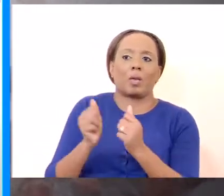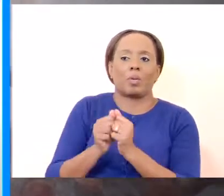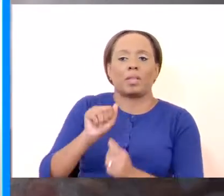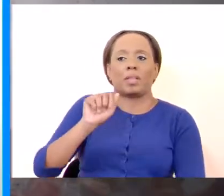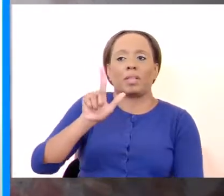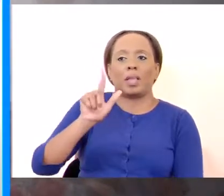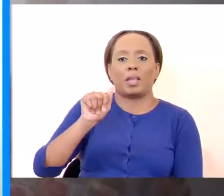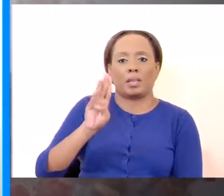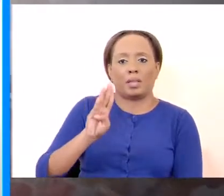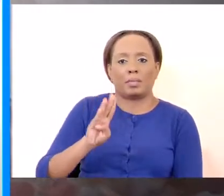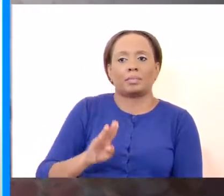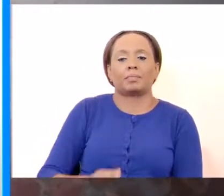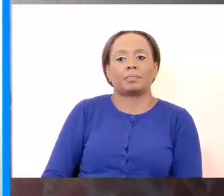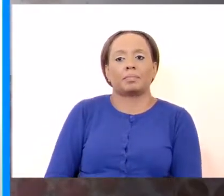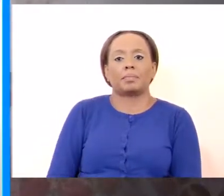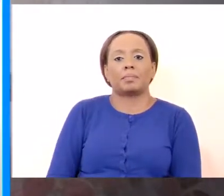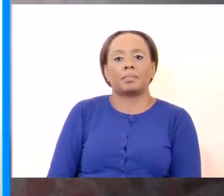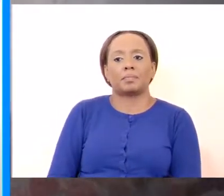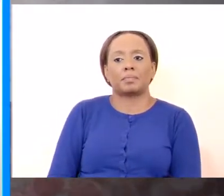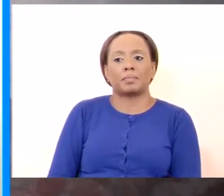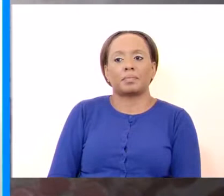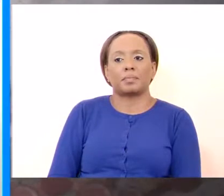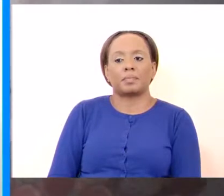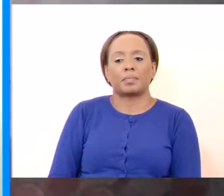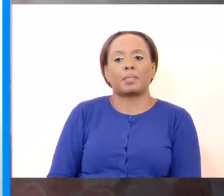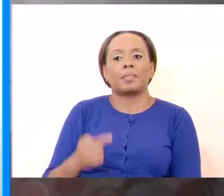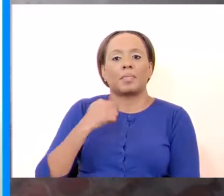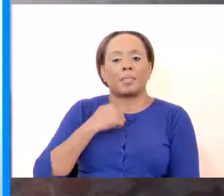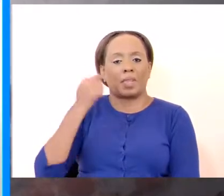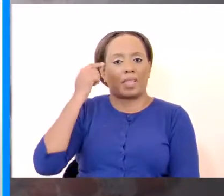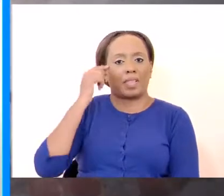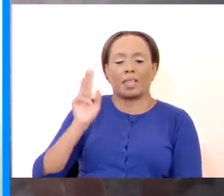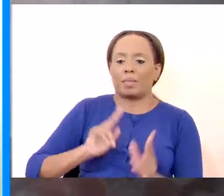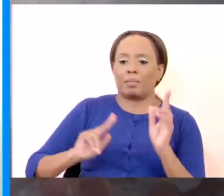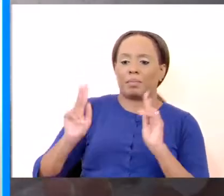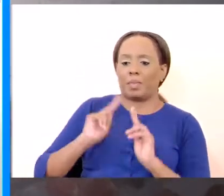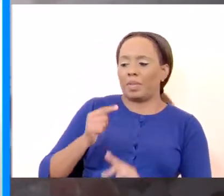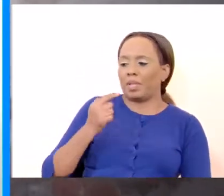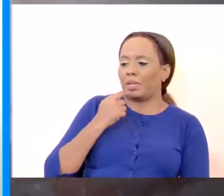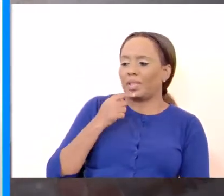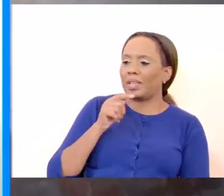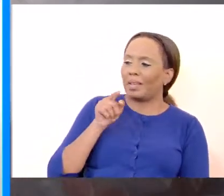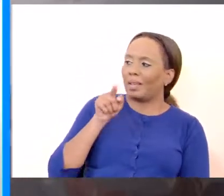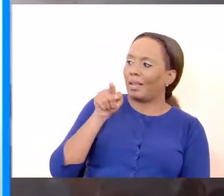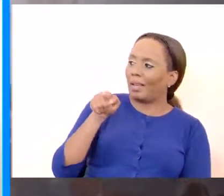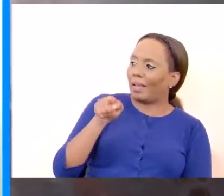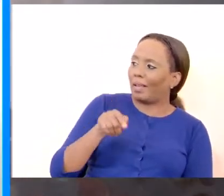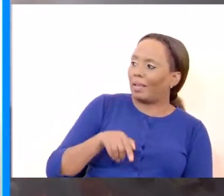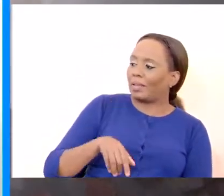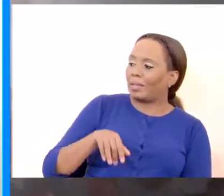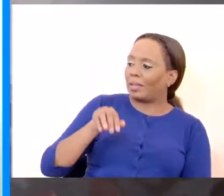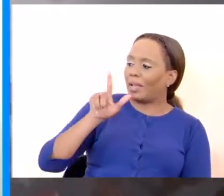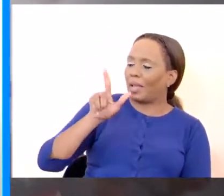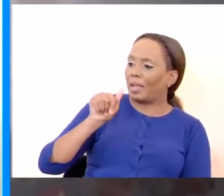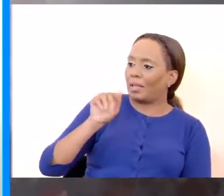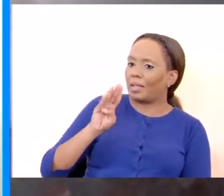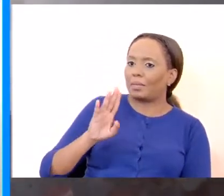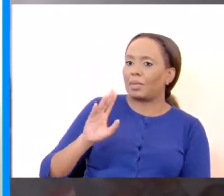the laboratory is what is being fingered by this particular STARCOM listener.